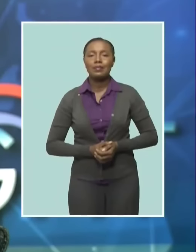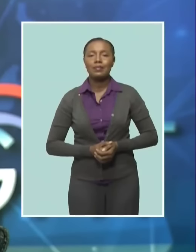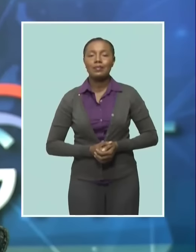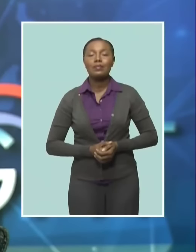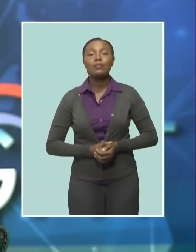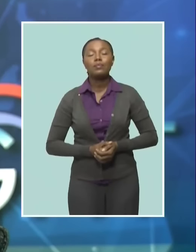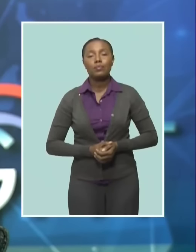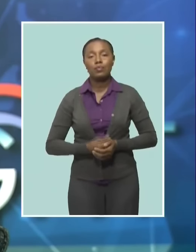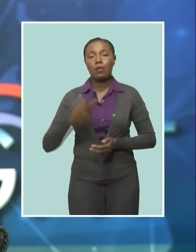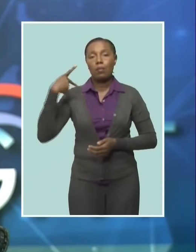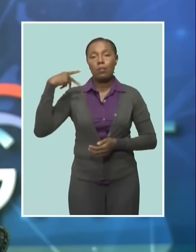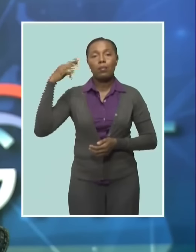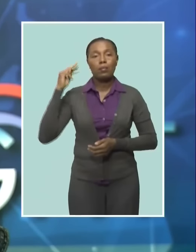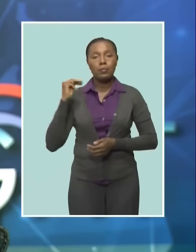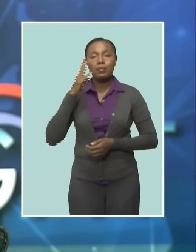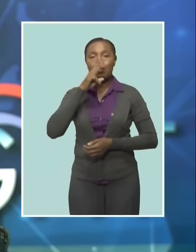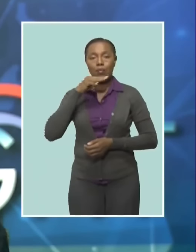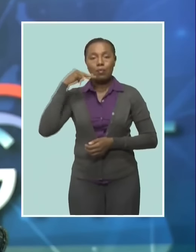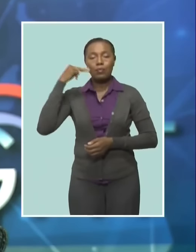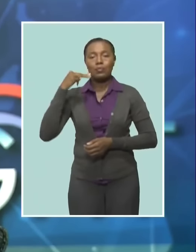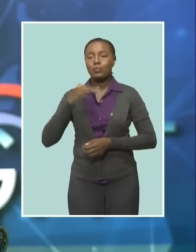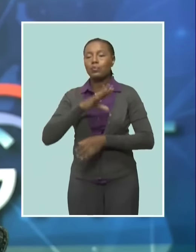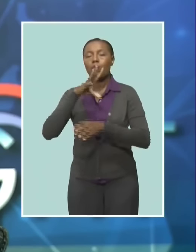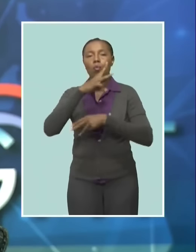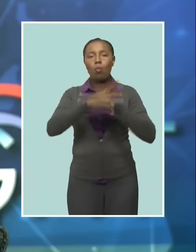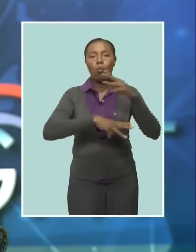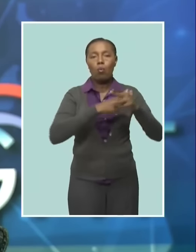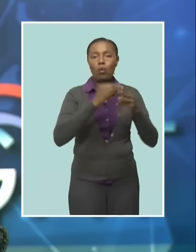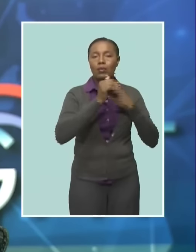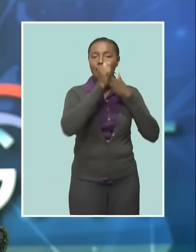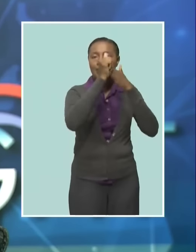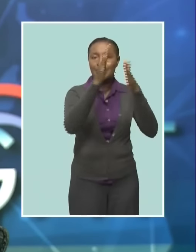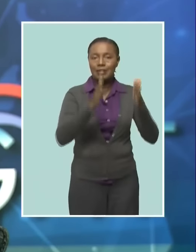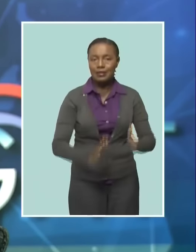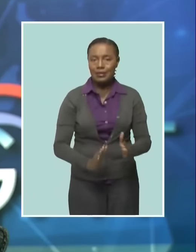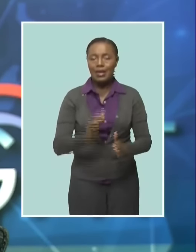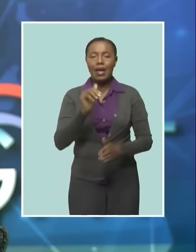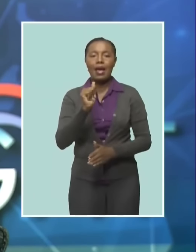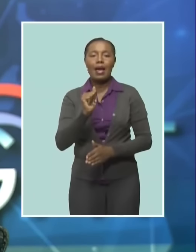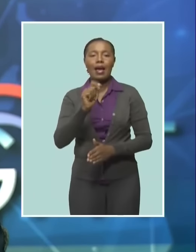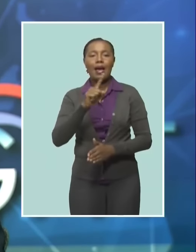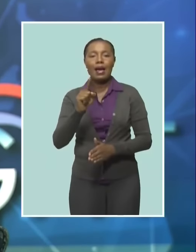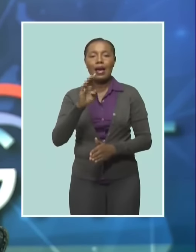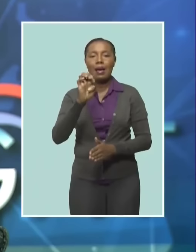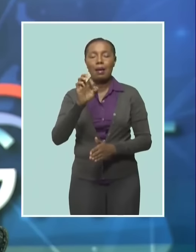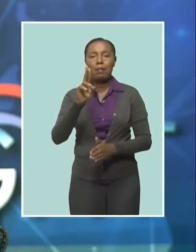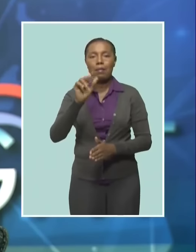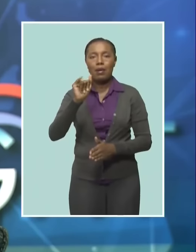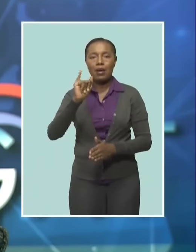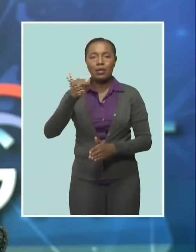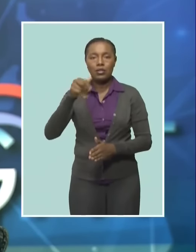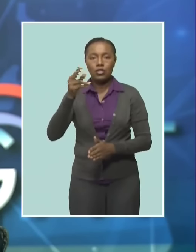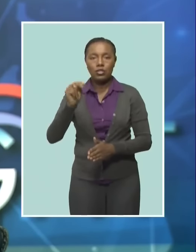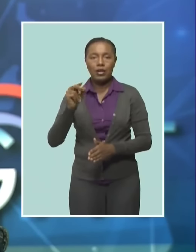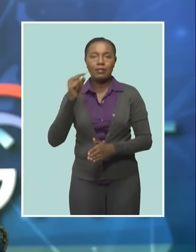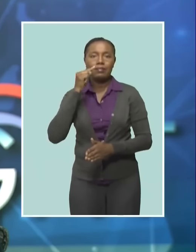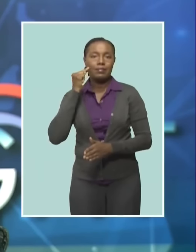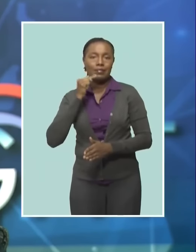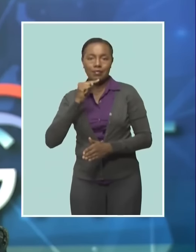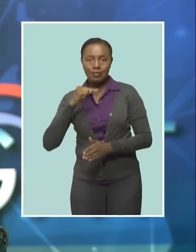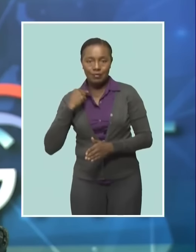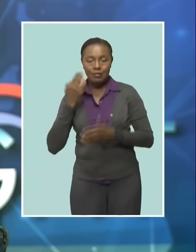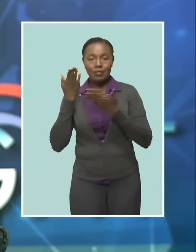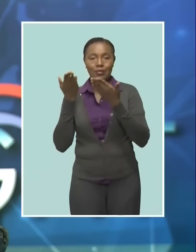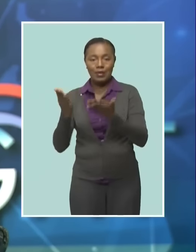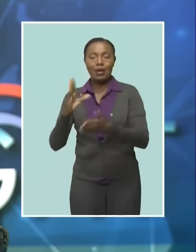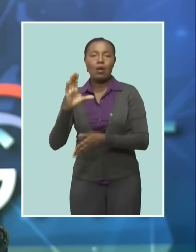Prime Minister Mia Ammar Motley is among world leaders in Azerbaijan attending the 29th session of the United Nations Framework